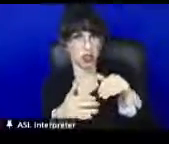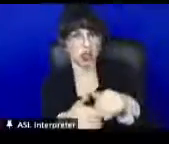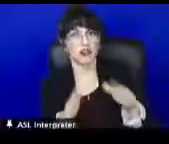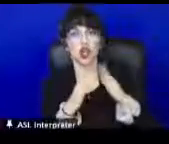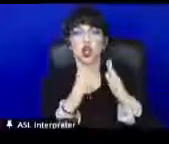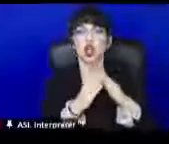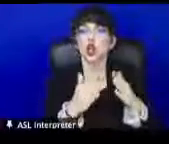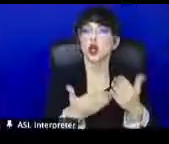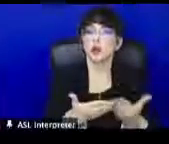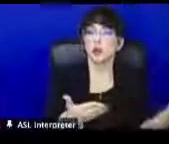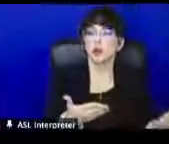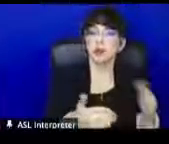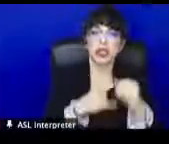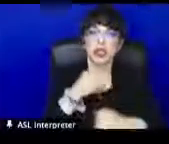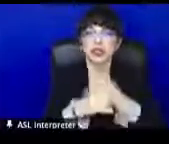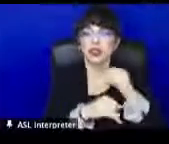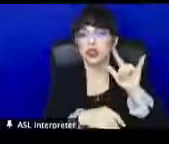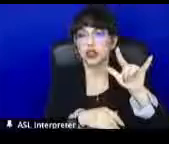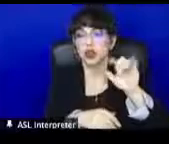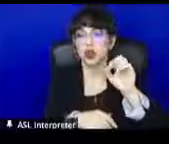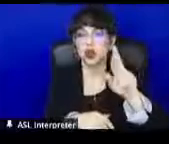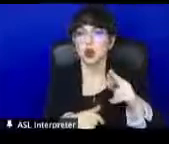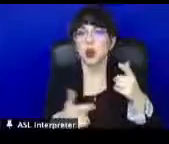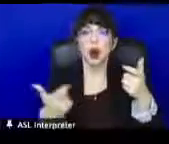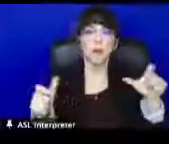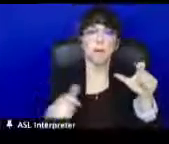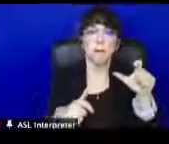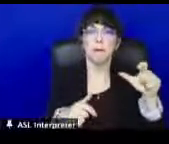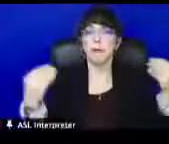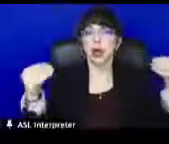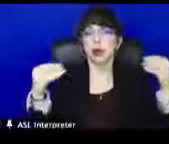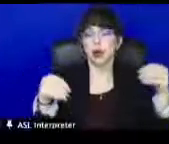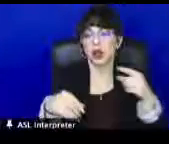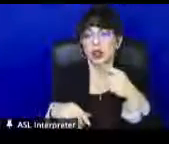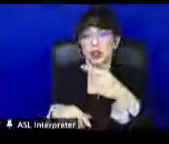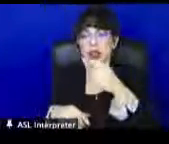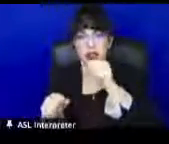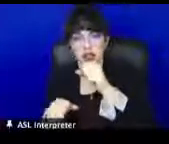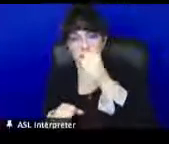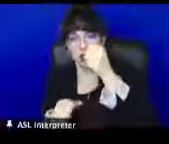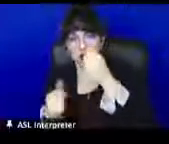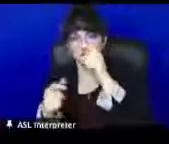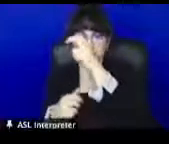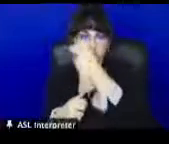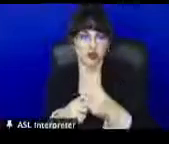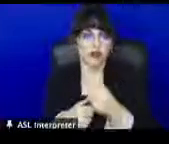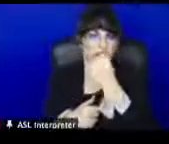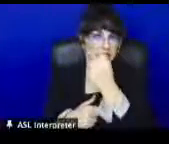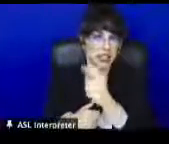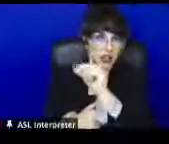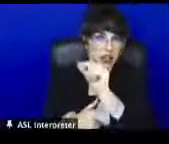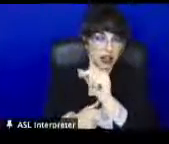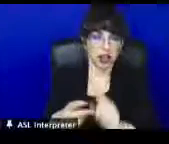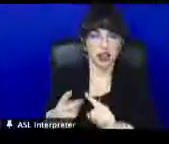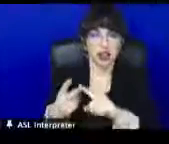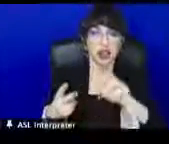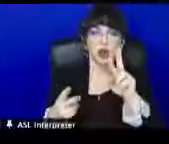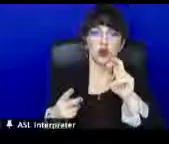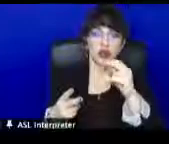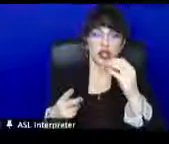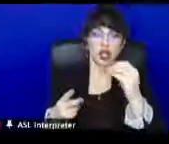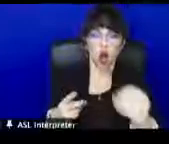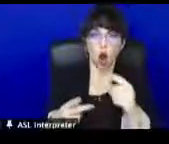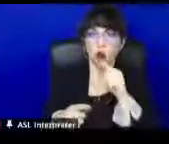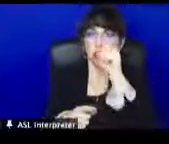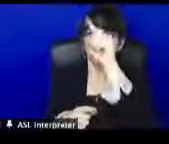International Airport or a big box retailer, they tend to travel south to LA or north to Reno, as traveling west over the mountains is inefficient and difficult.